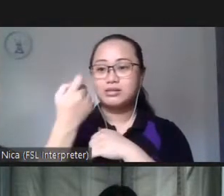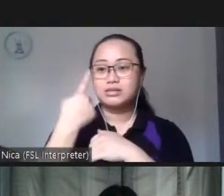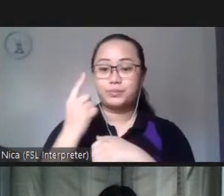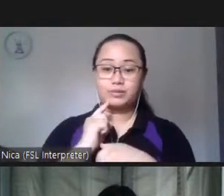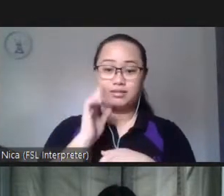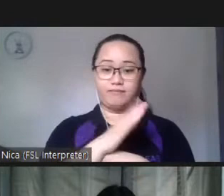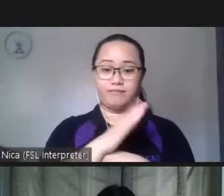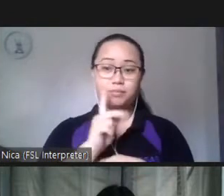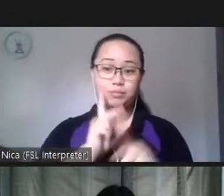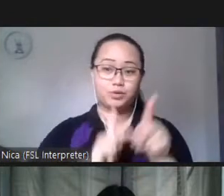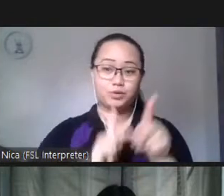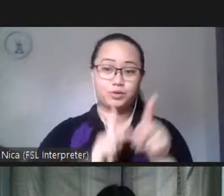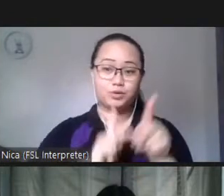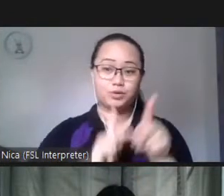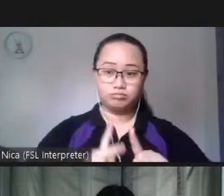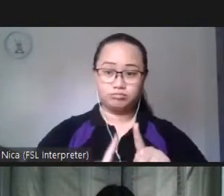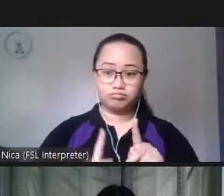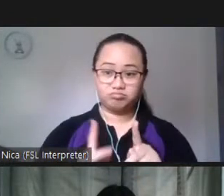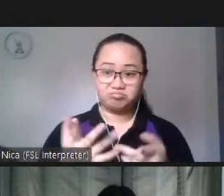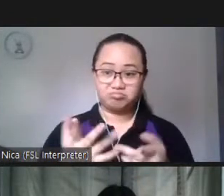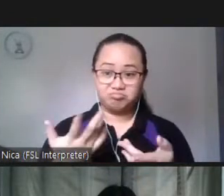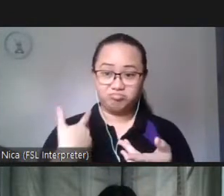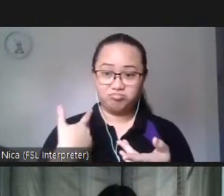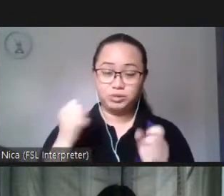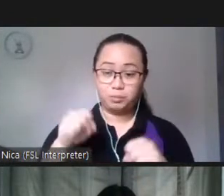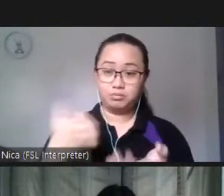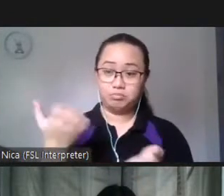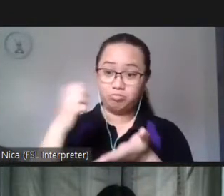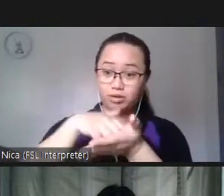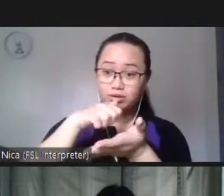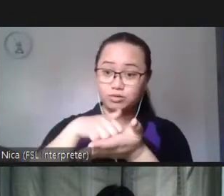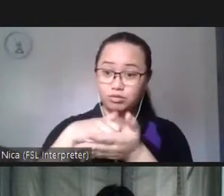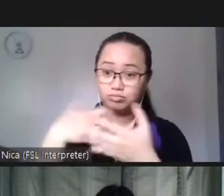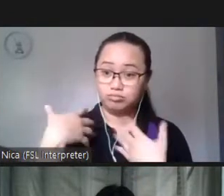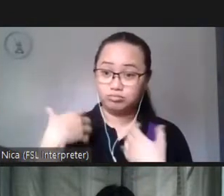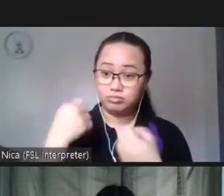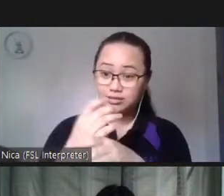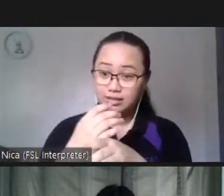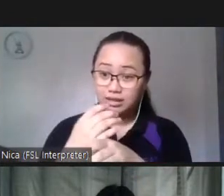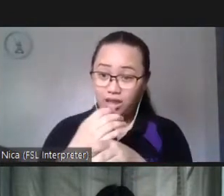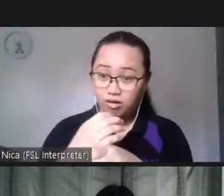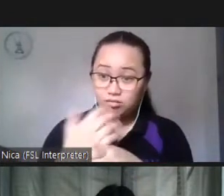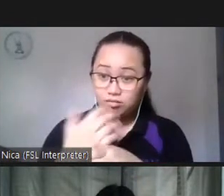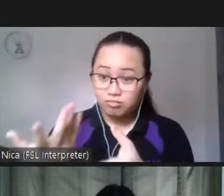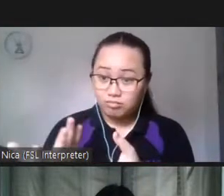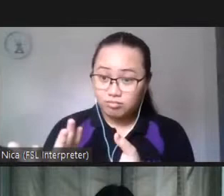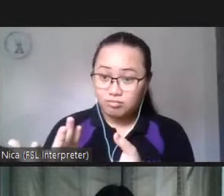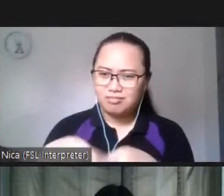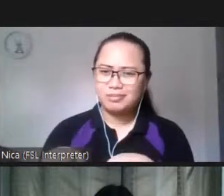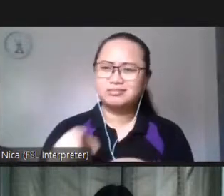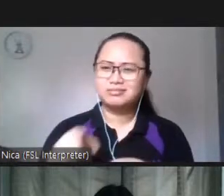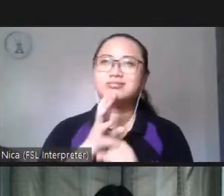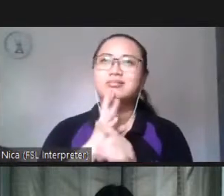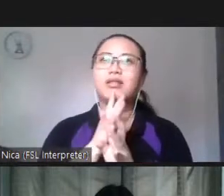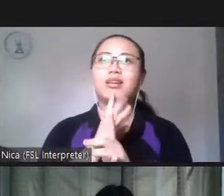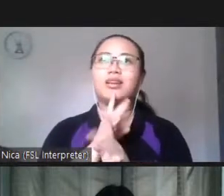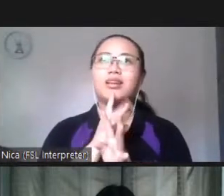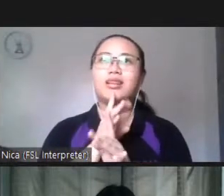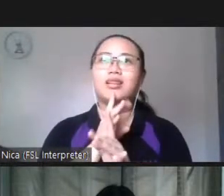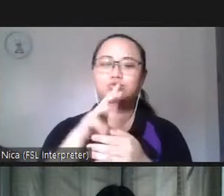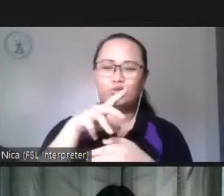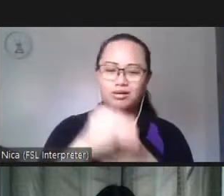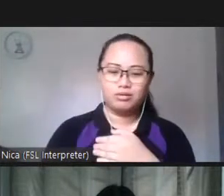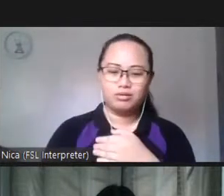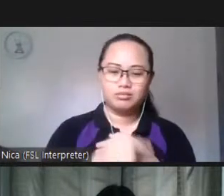take a course for a healthcare service provider if the curriculum is not in a language that